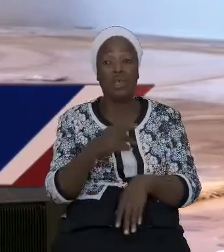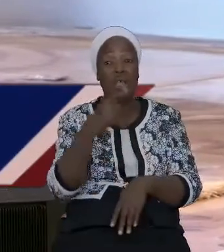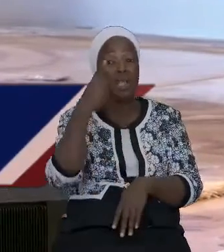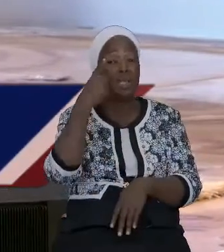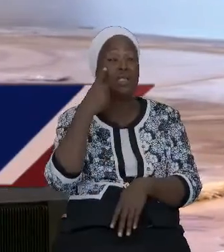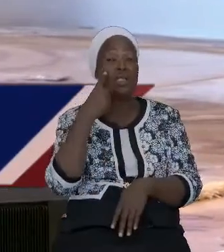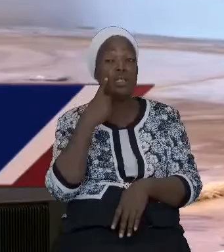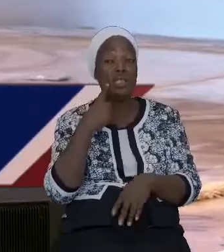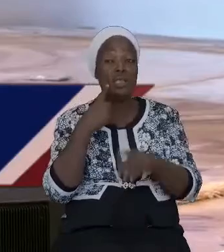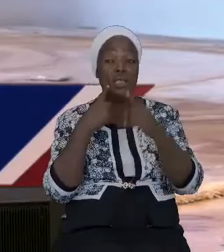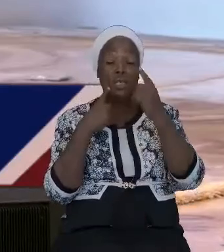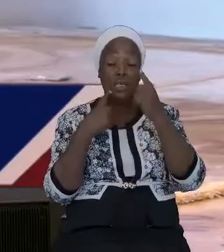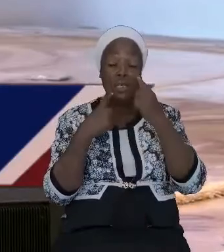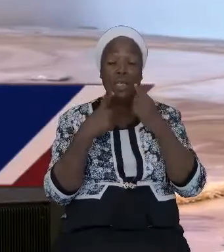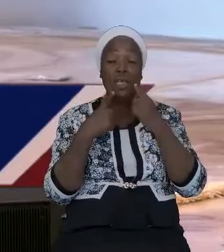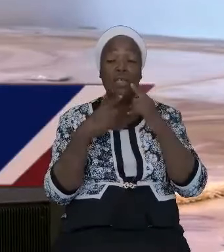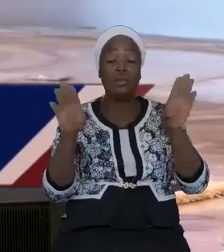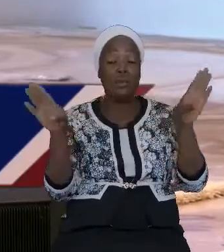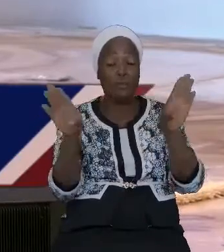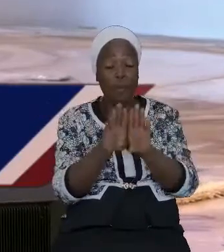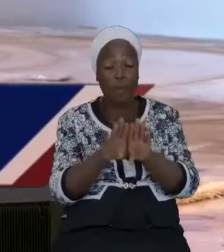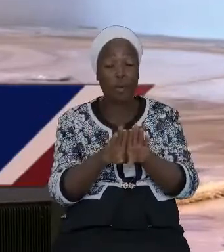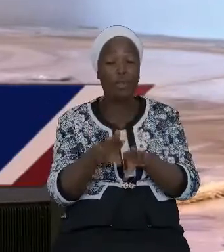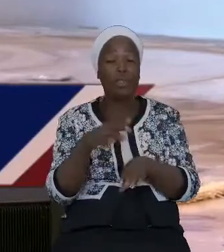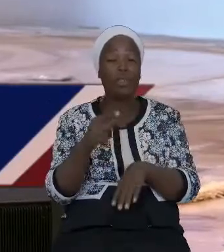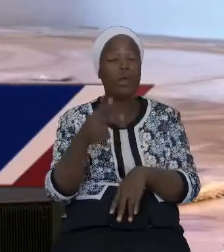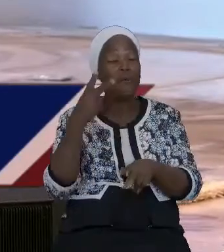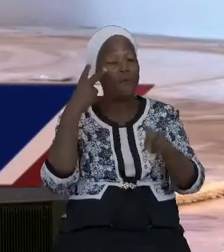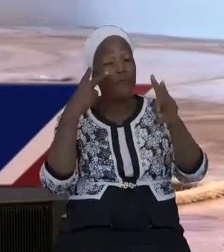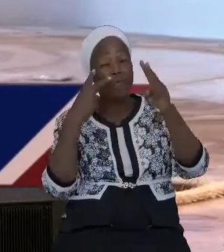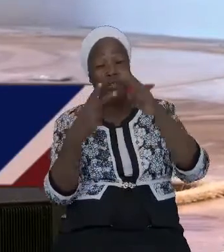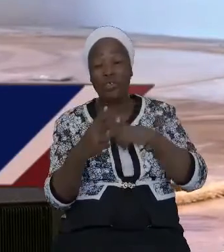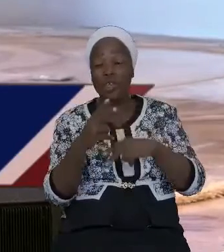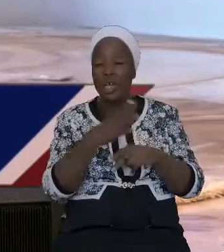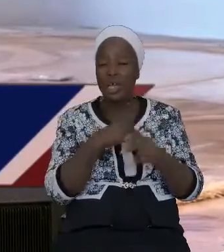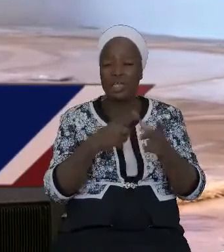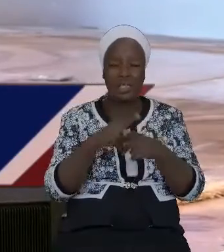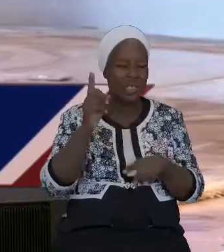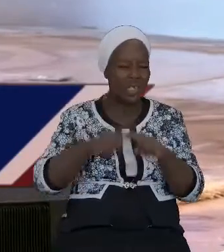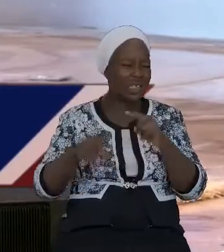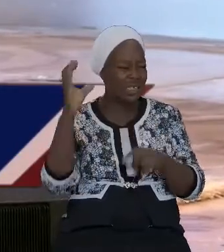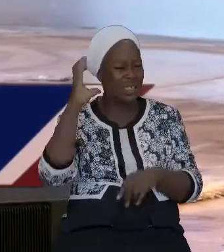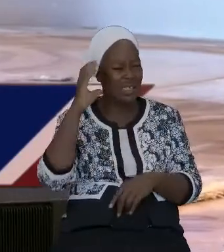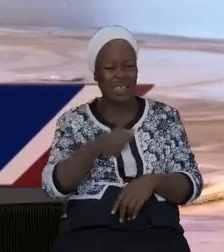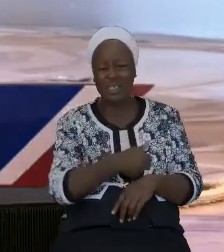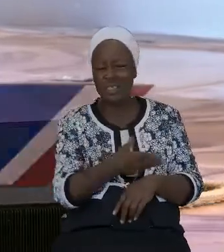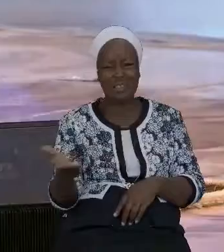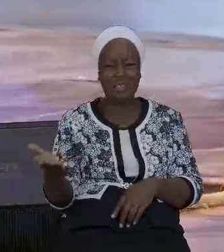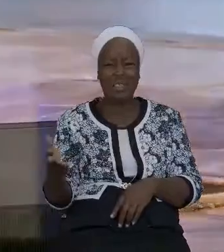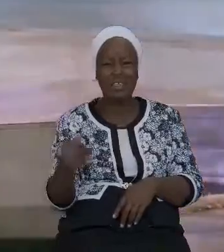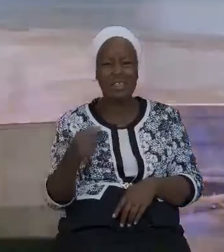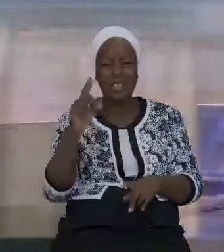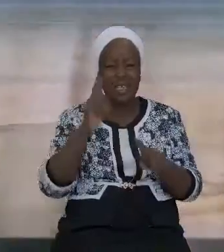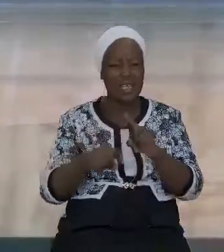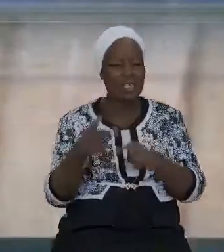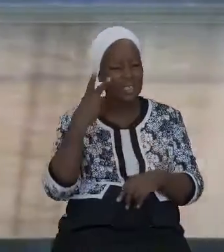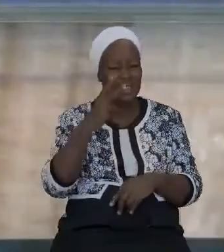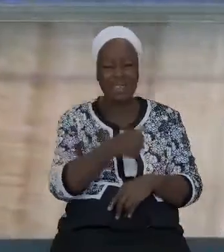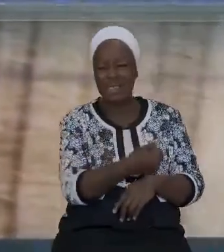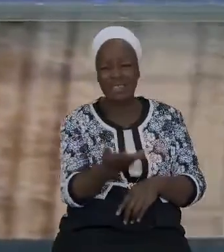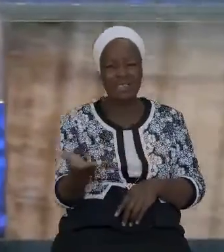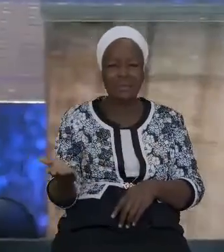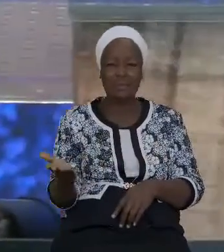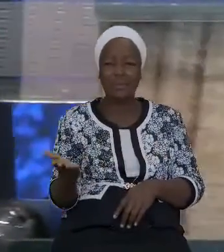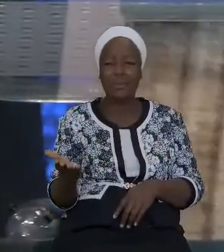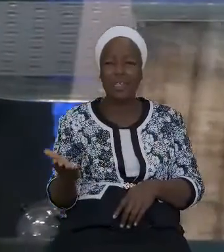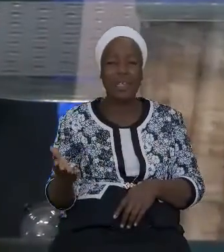tears block their view or their vision. They cannot hear anything. They cannot see